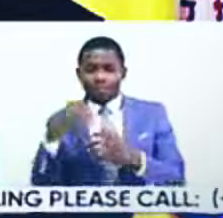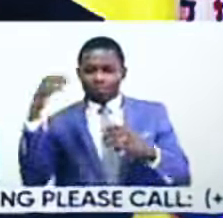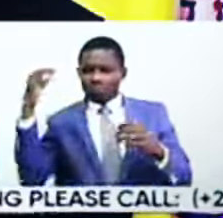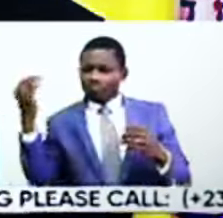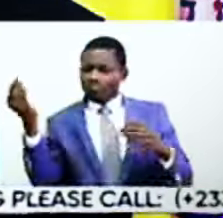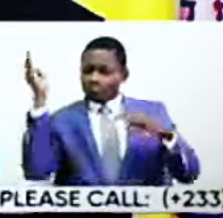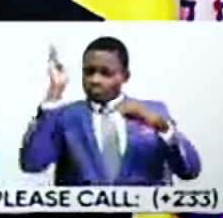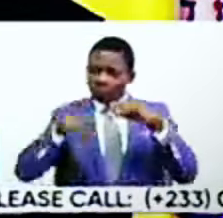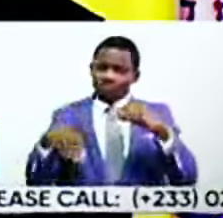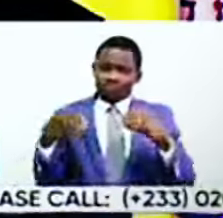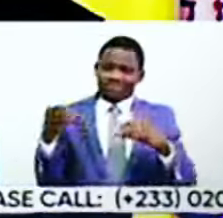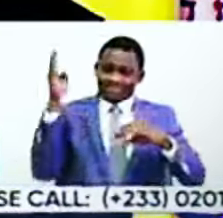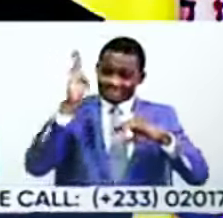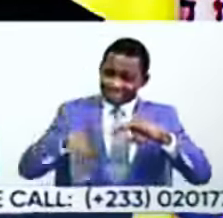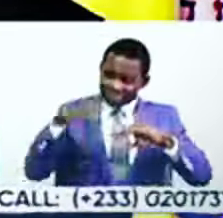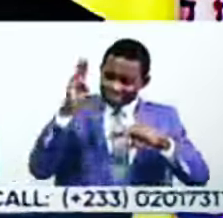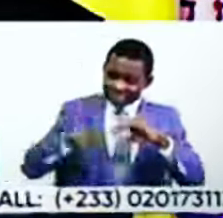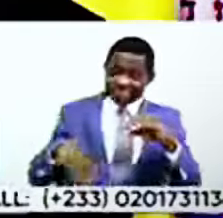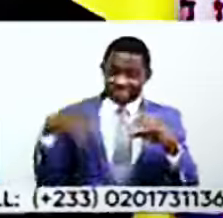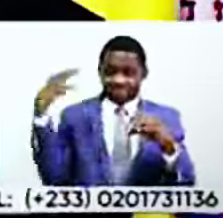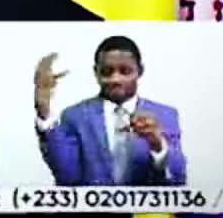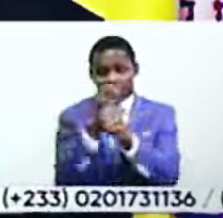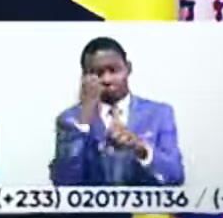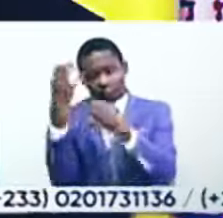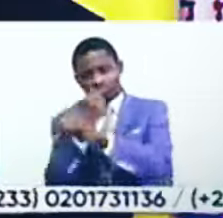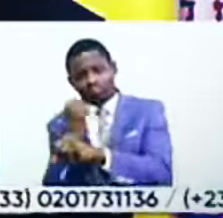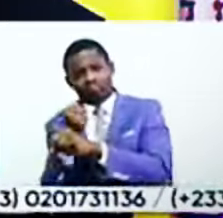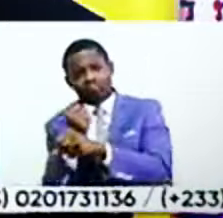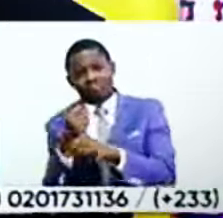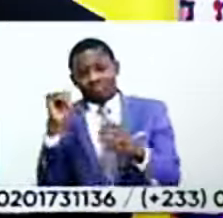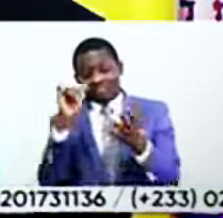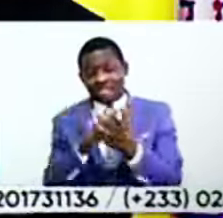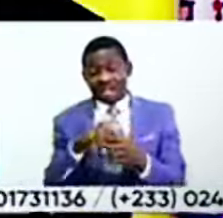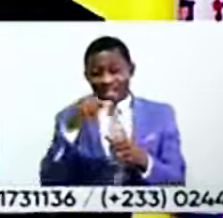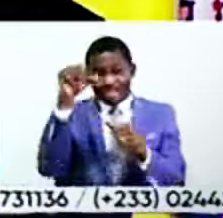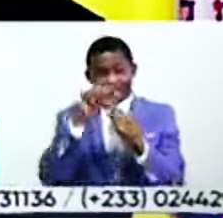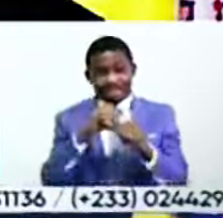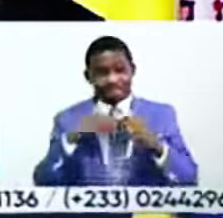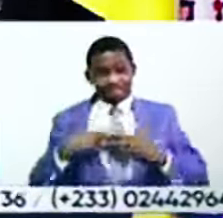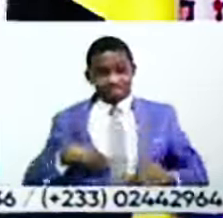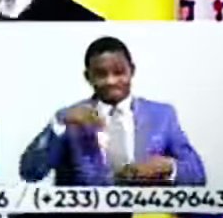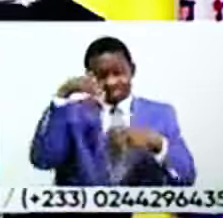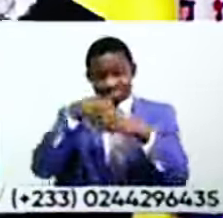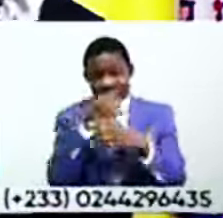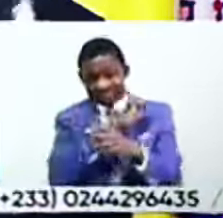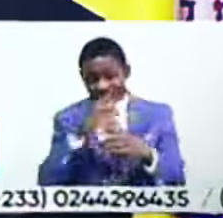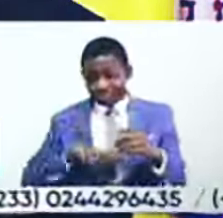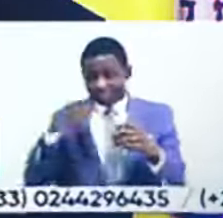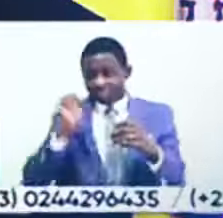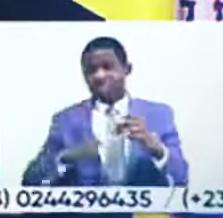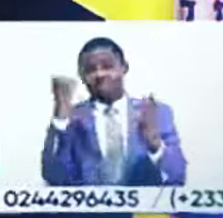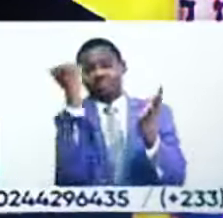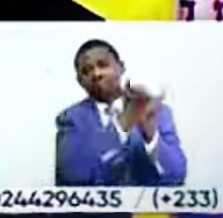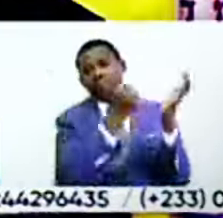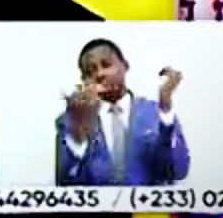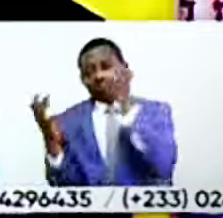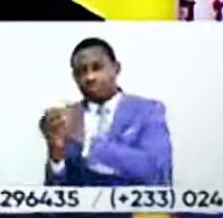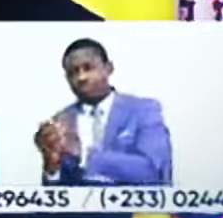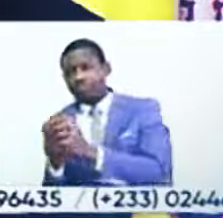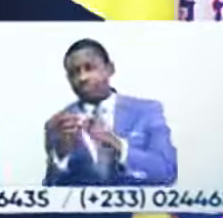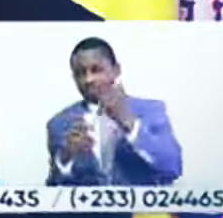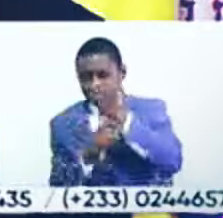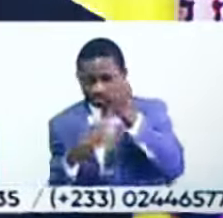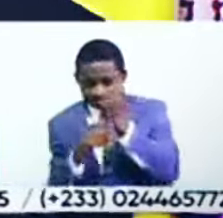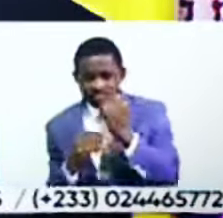and that anyone who belongs to Christ should crucify the flesh so that they